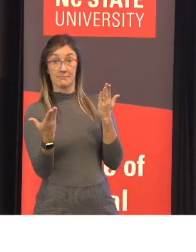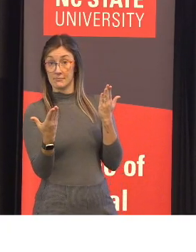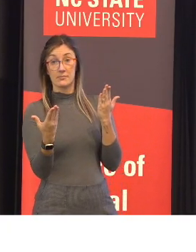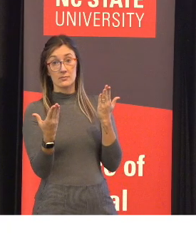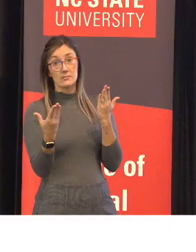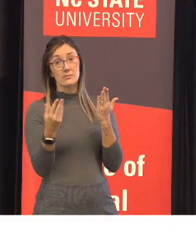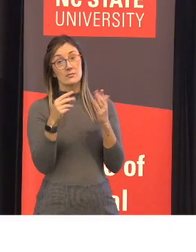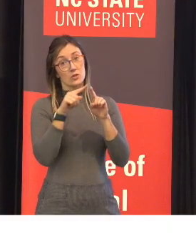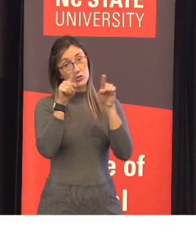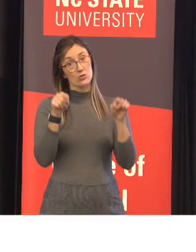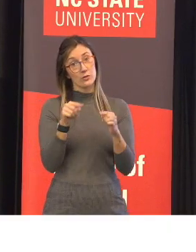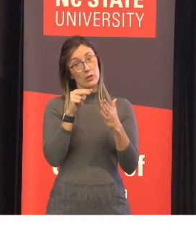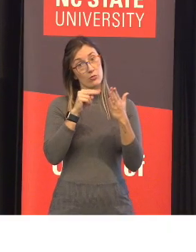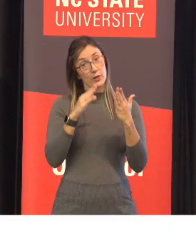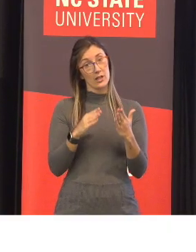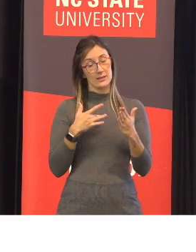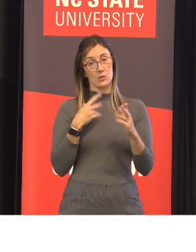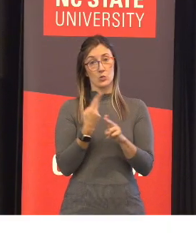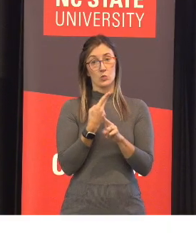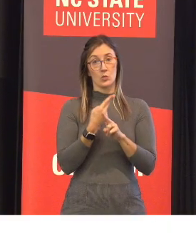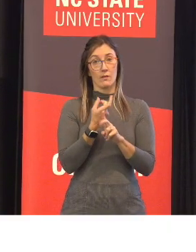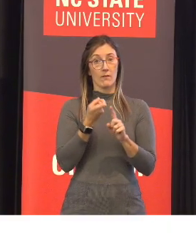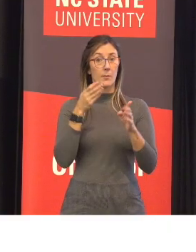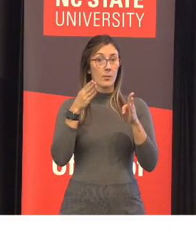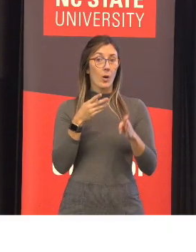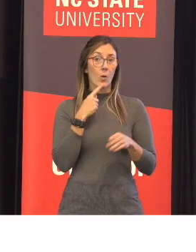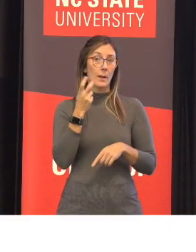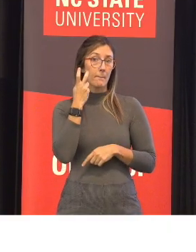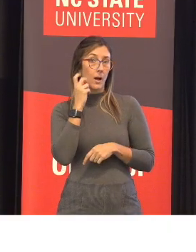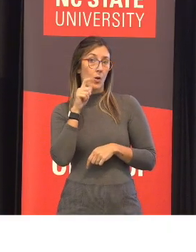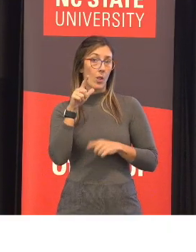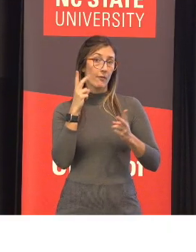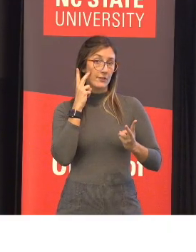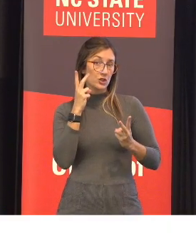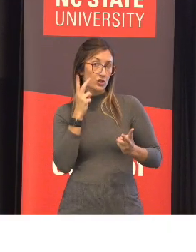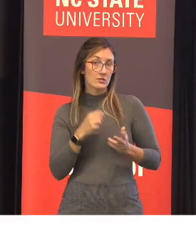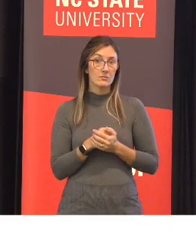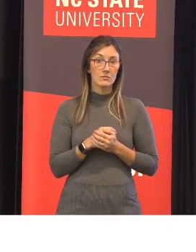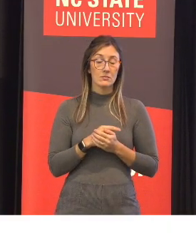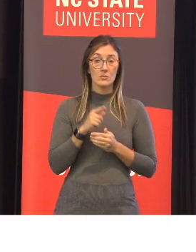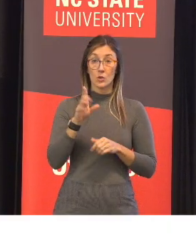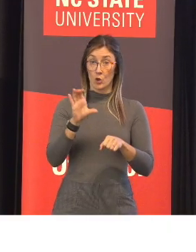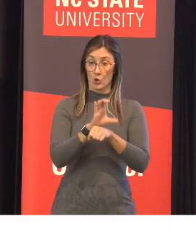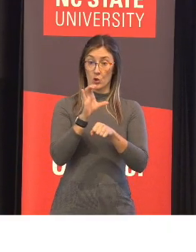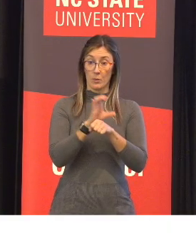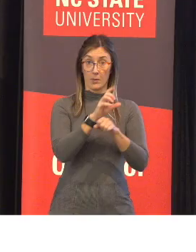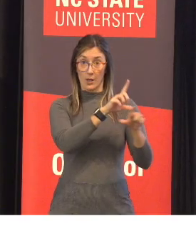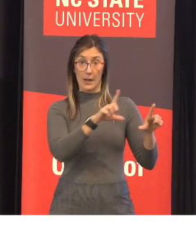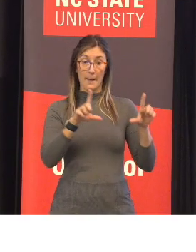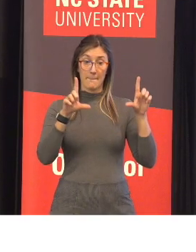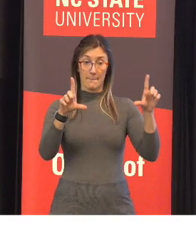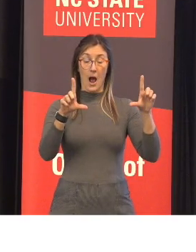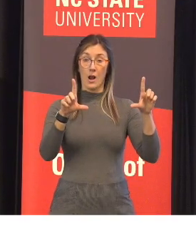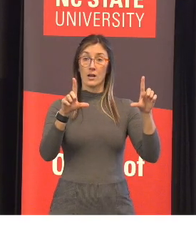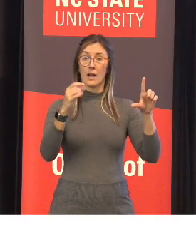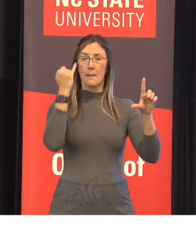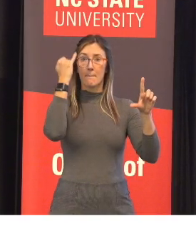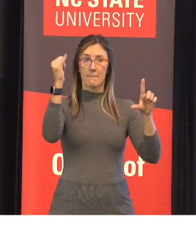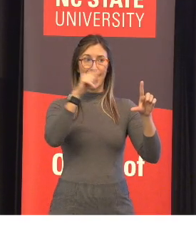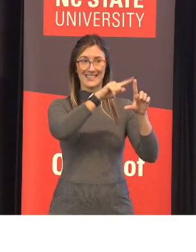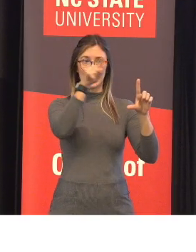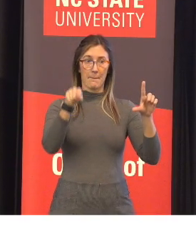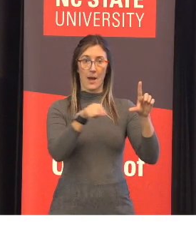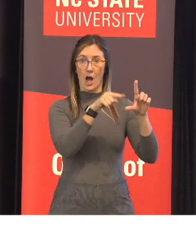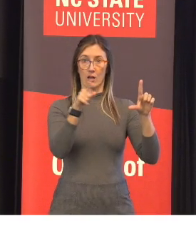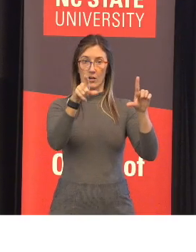would be used by someone who may be blind or low vision. It's as if you use your computer with the monitor turned off and you are only